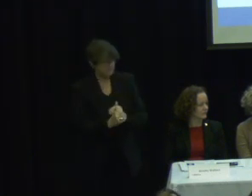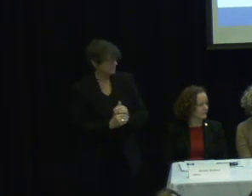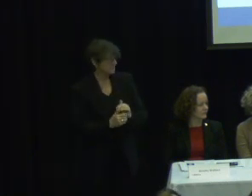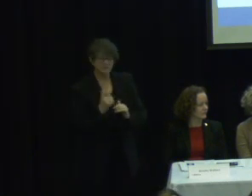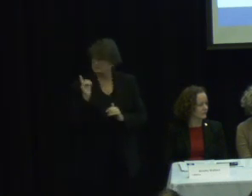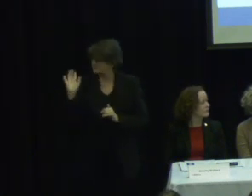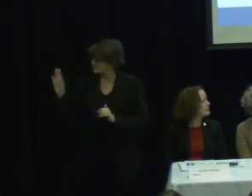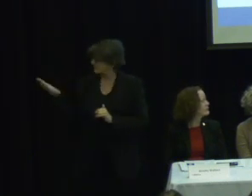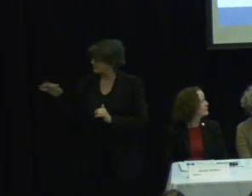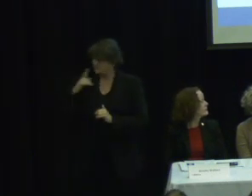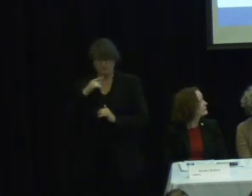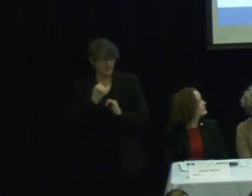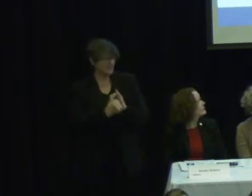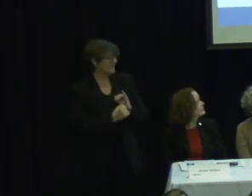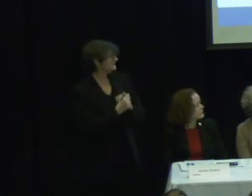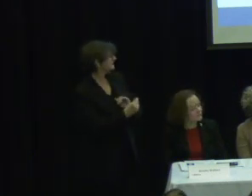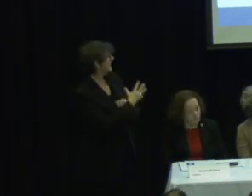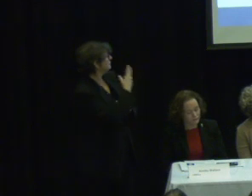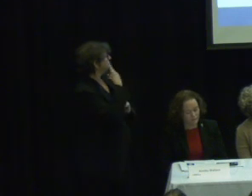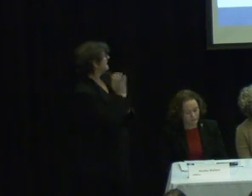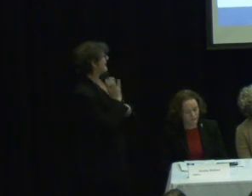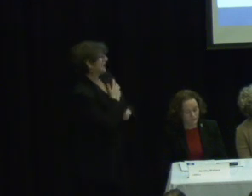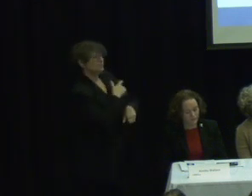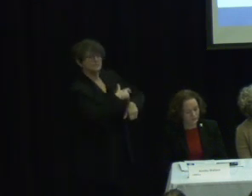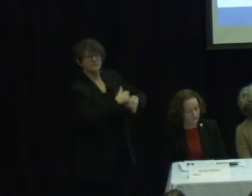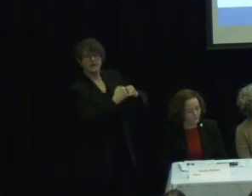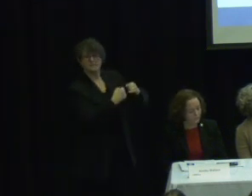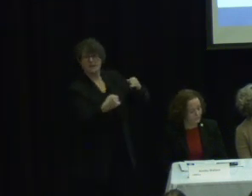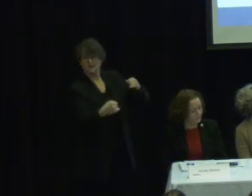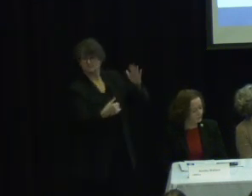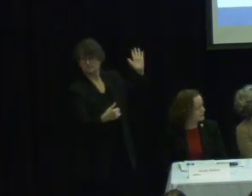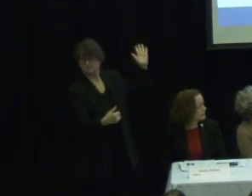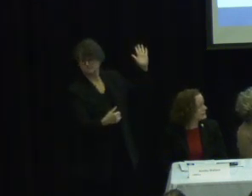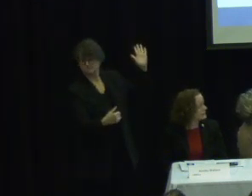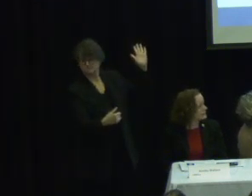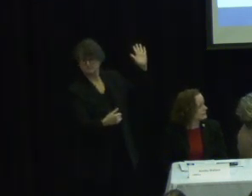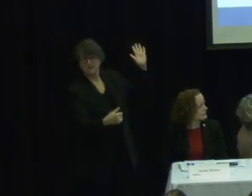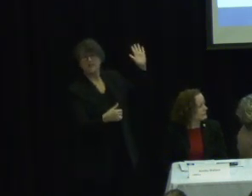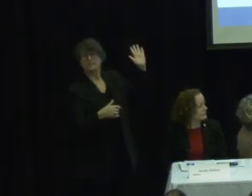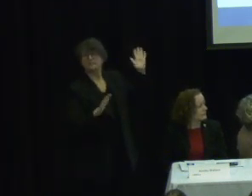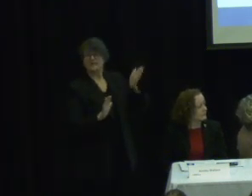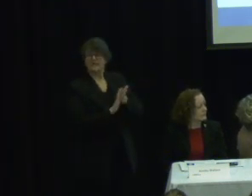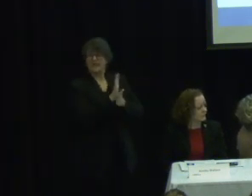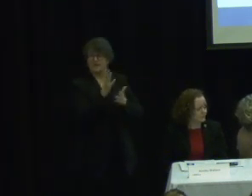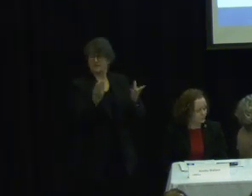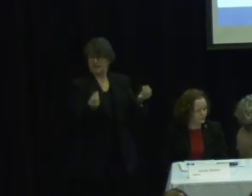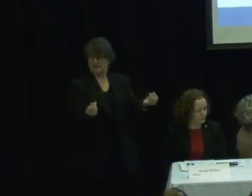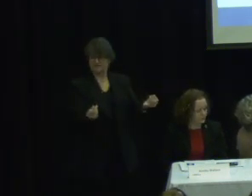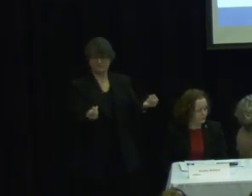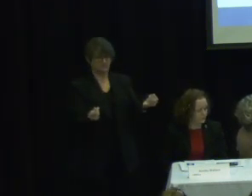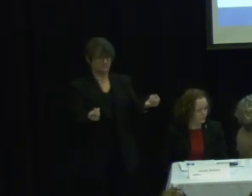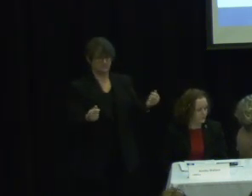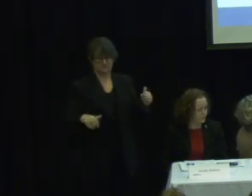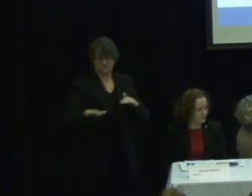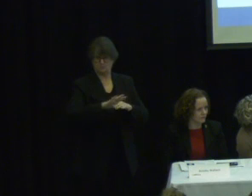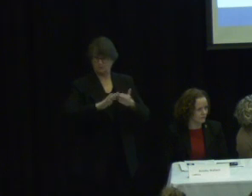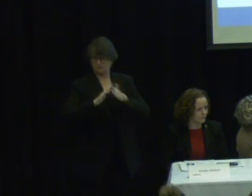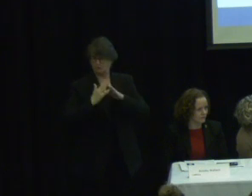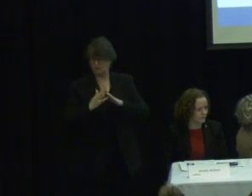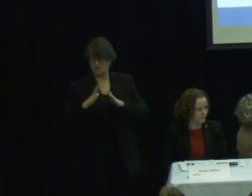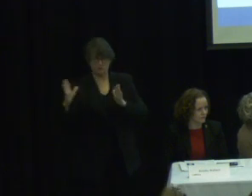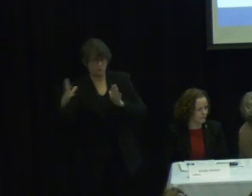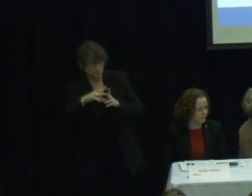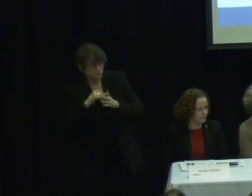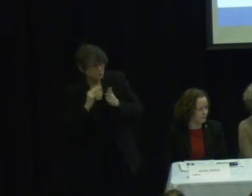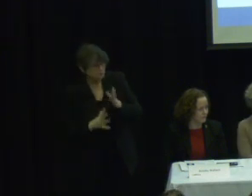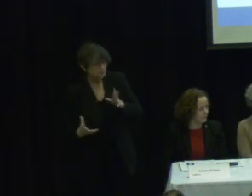slide, you might see our timeline. You know, the campus community, particularly, students that we are engaged in,